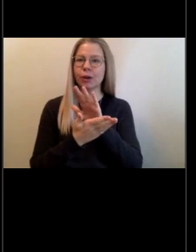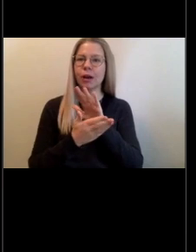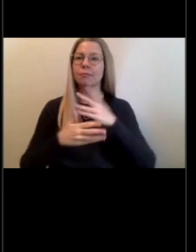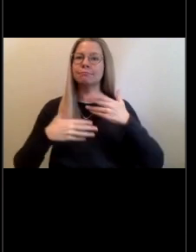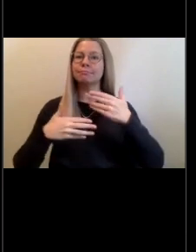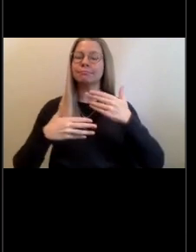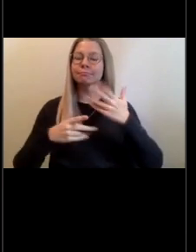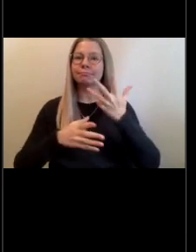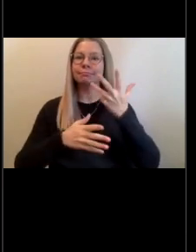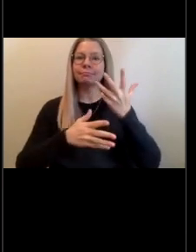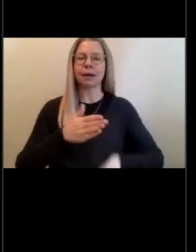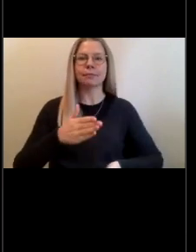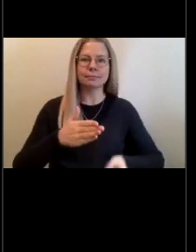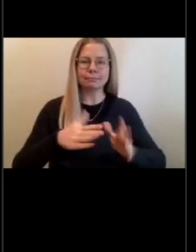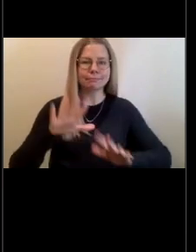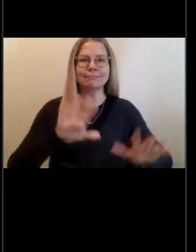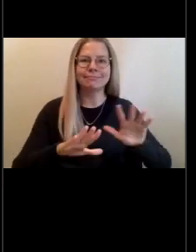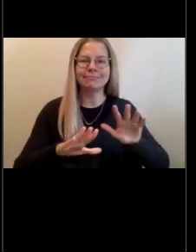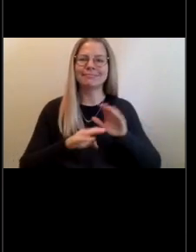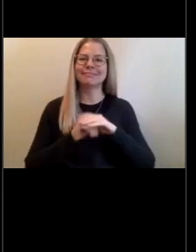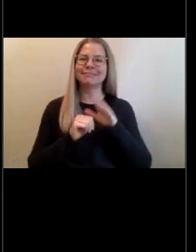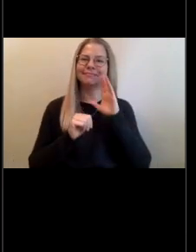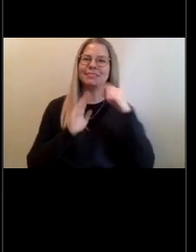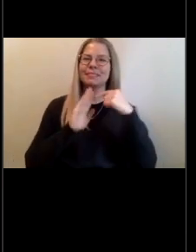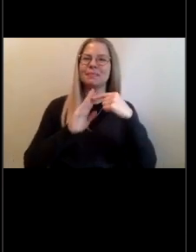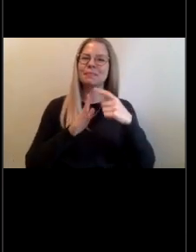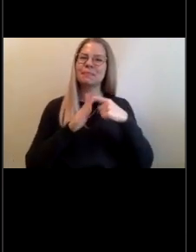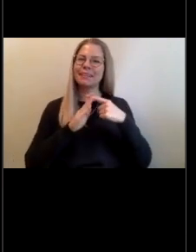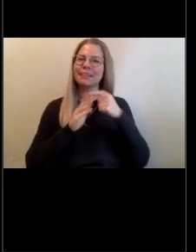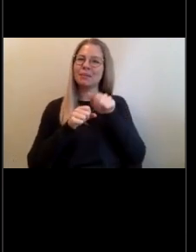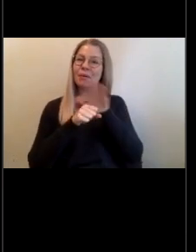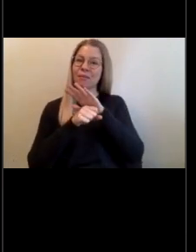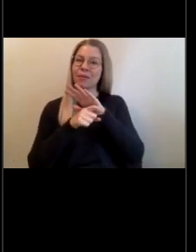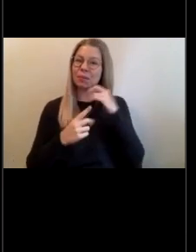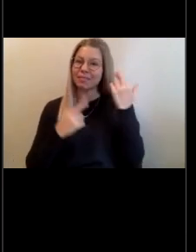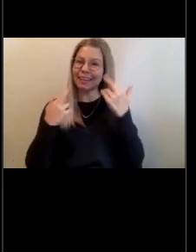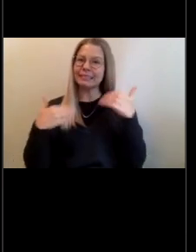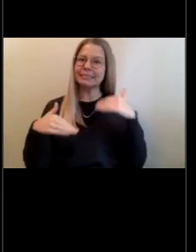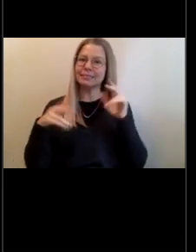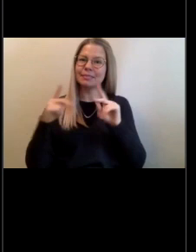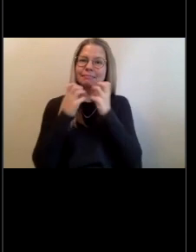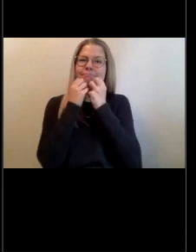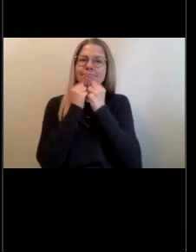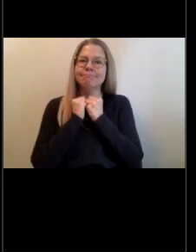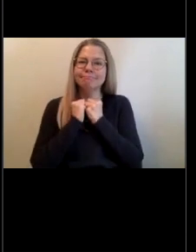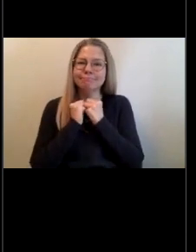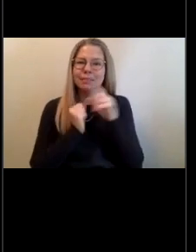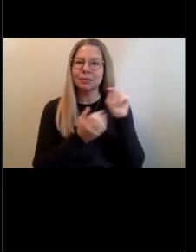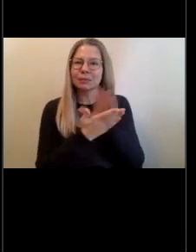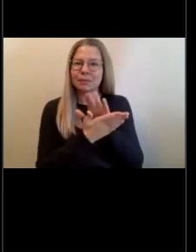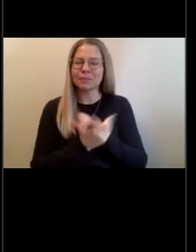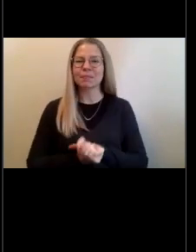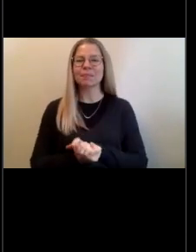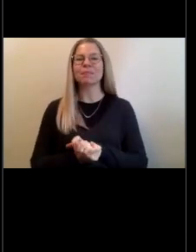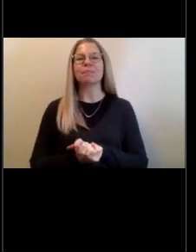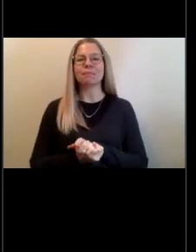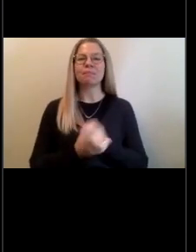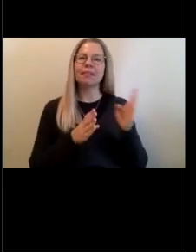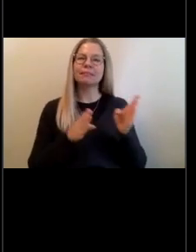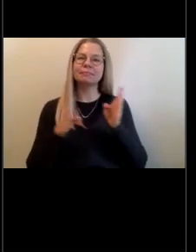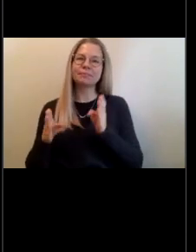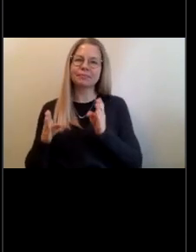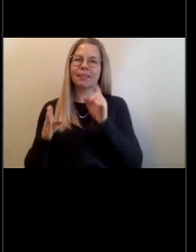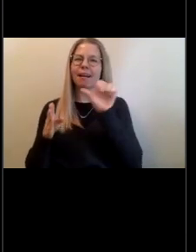of the pandemic, we realized how much that matters to people. The one on the right side says, if you